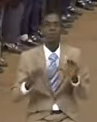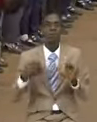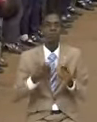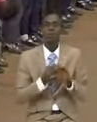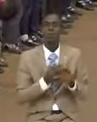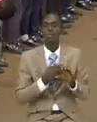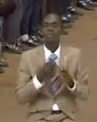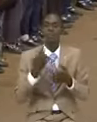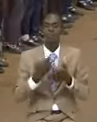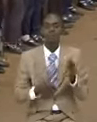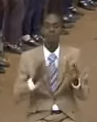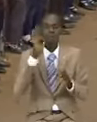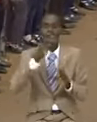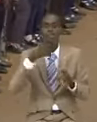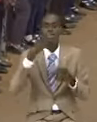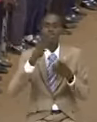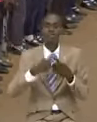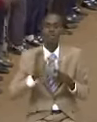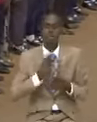What should we do?